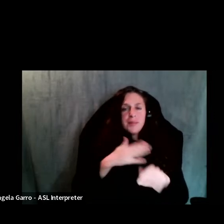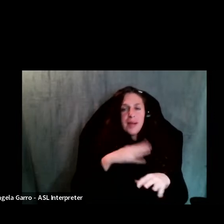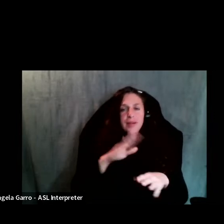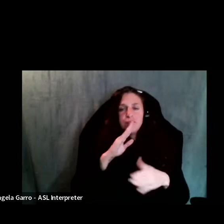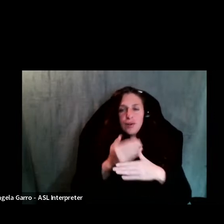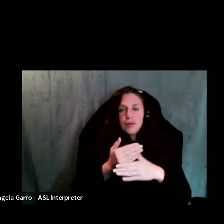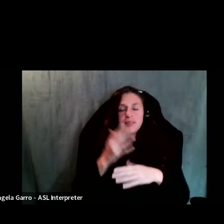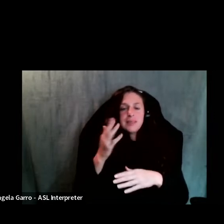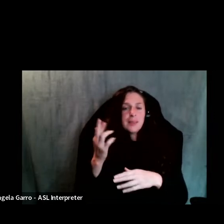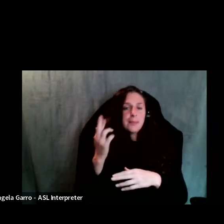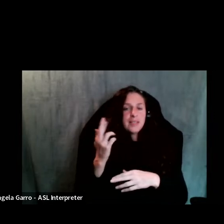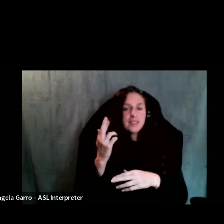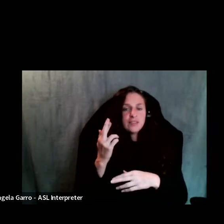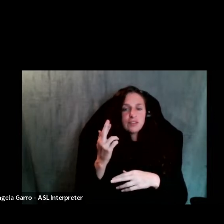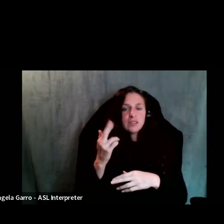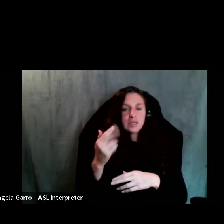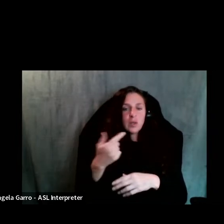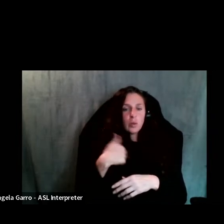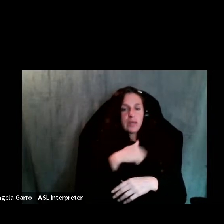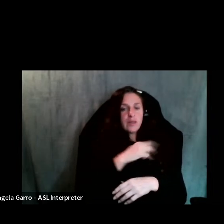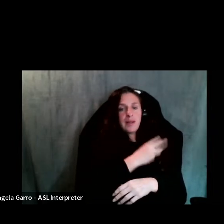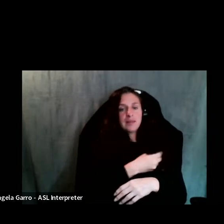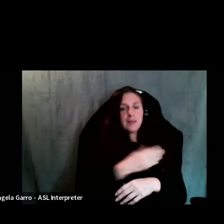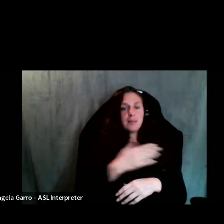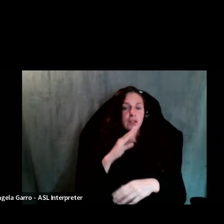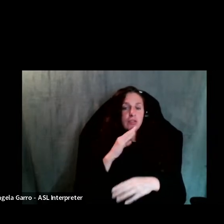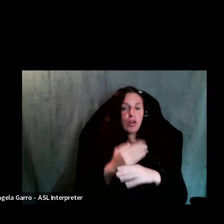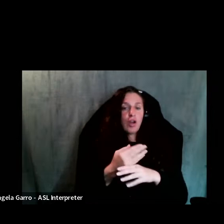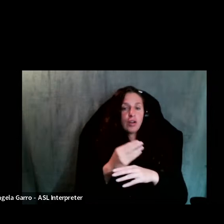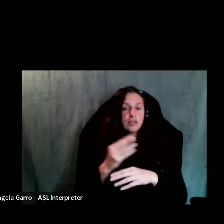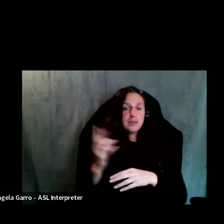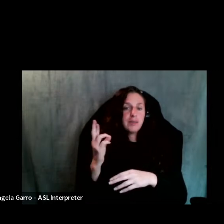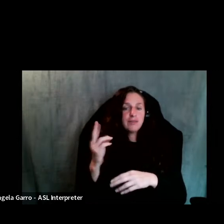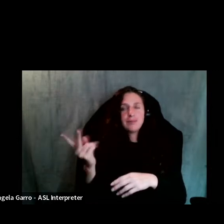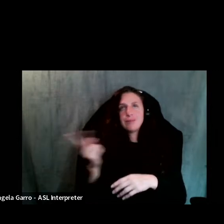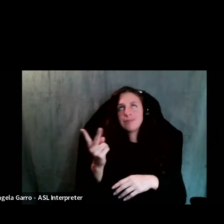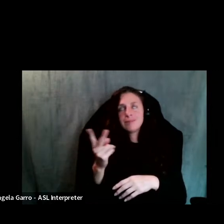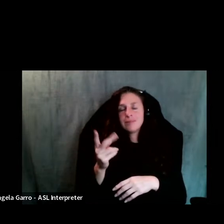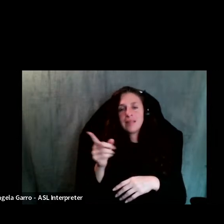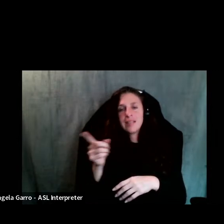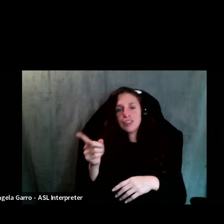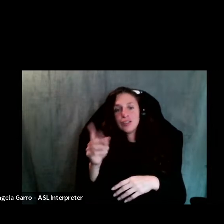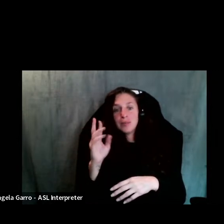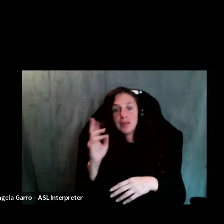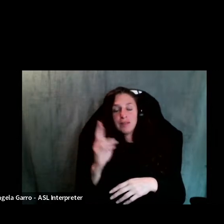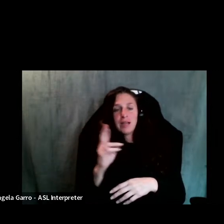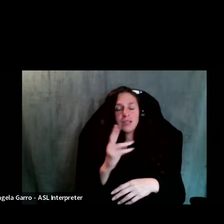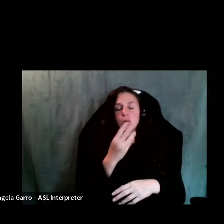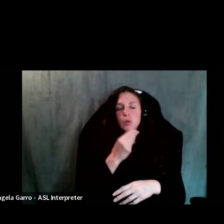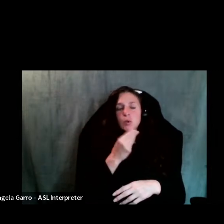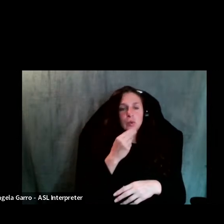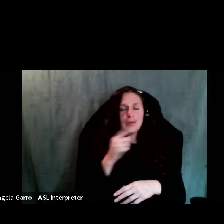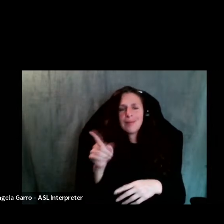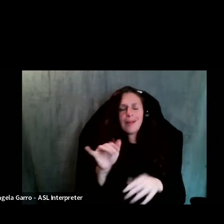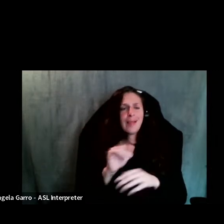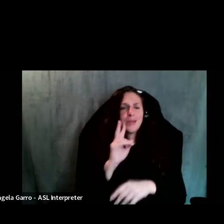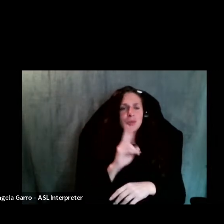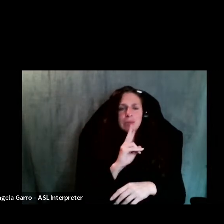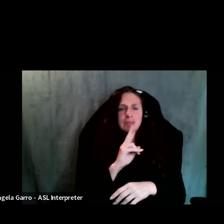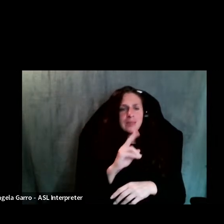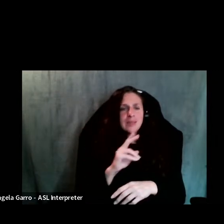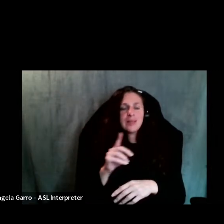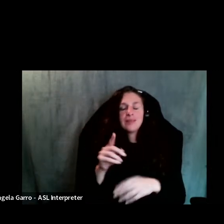friend, we're Palestinian, and my daughter best friend is Jewish, and they're like twins. They are inseparable. They live